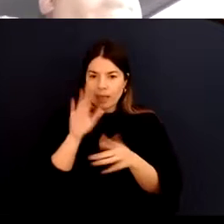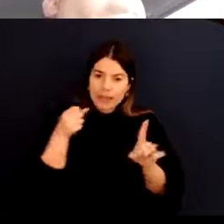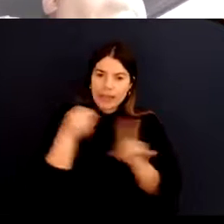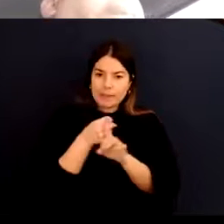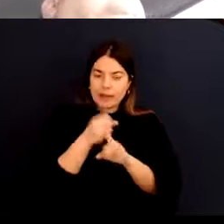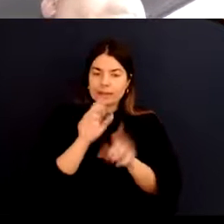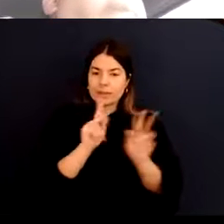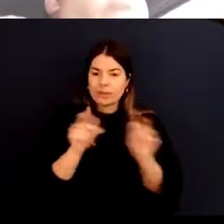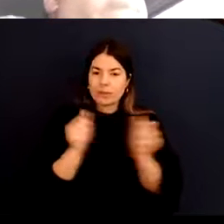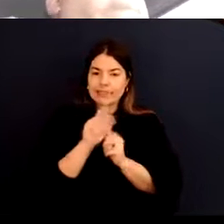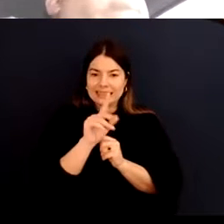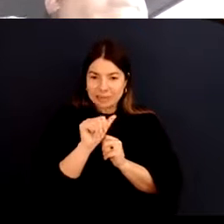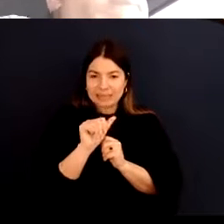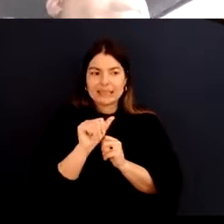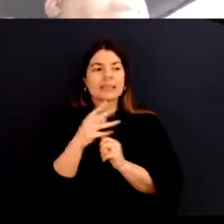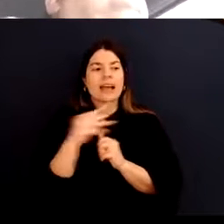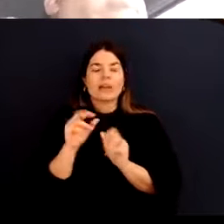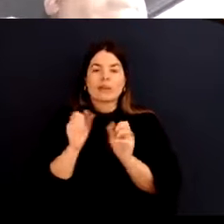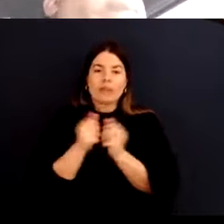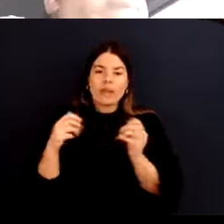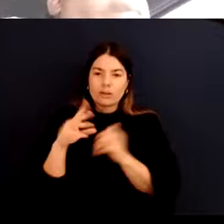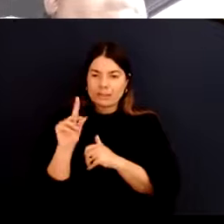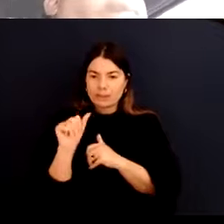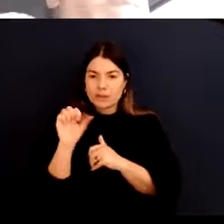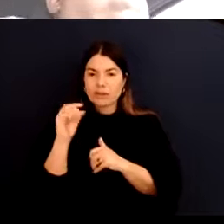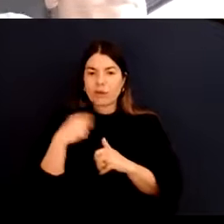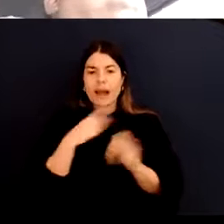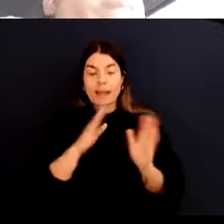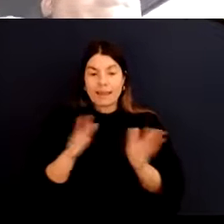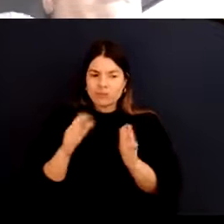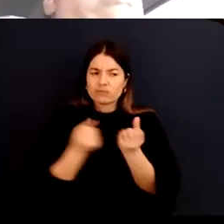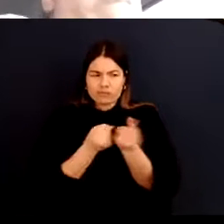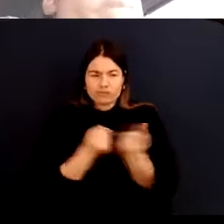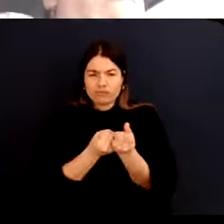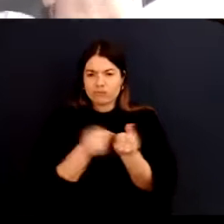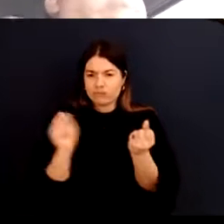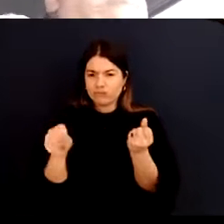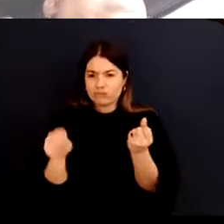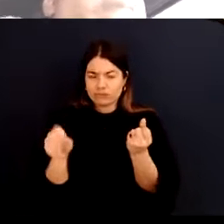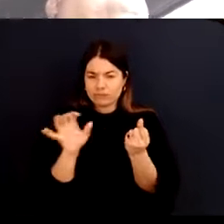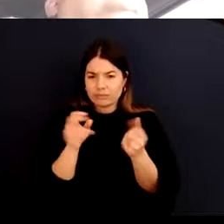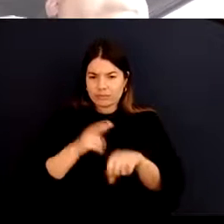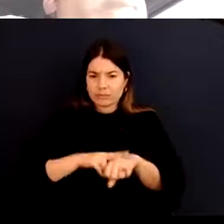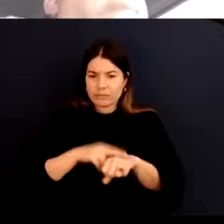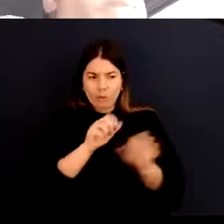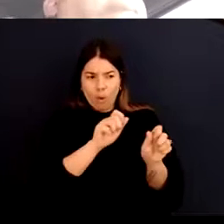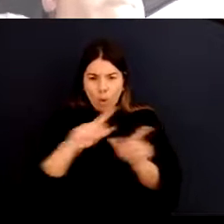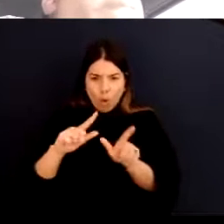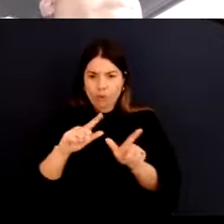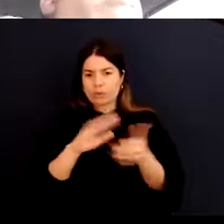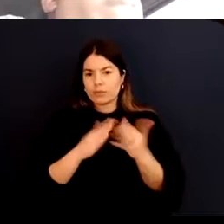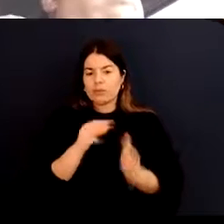without. And so I plan to be very supportive of all community members. Thank